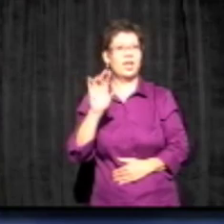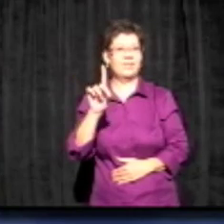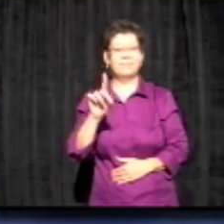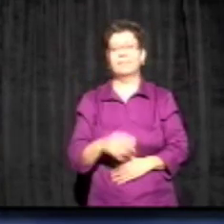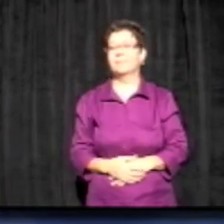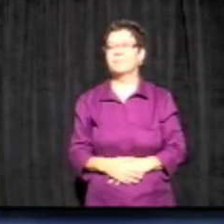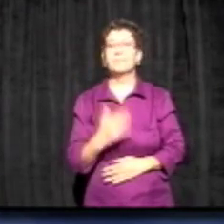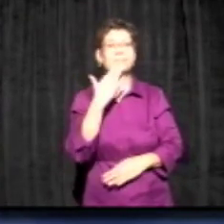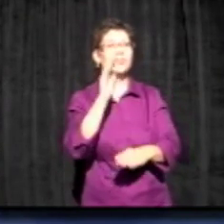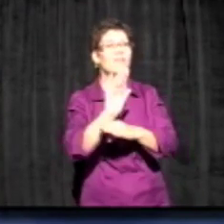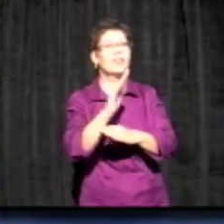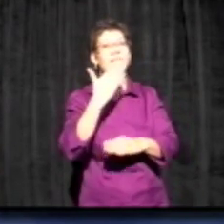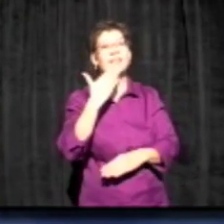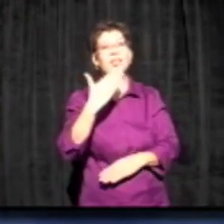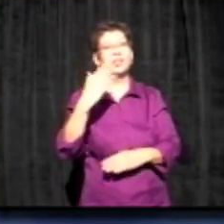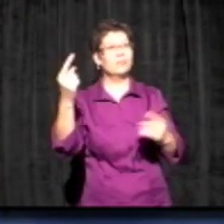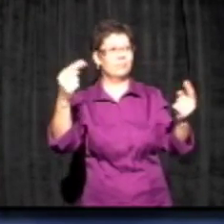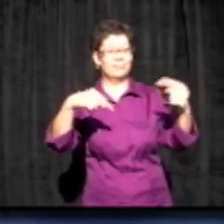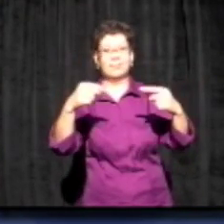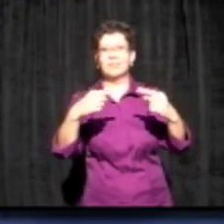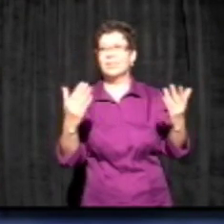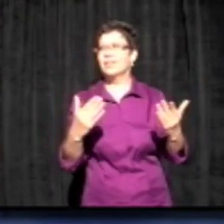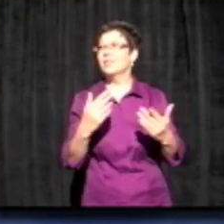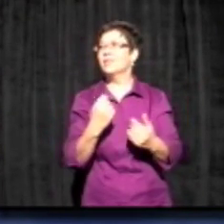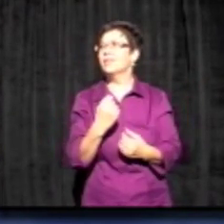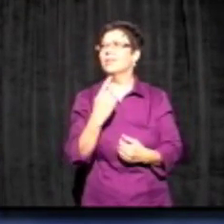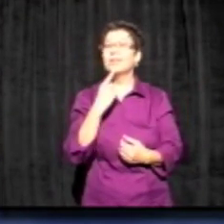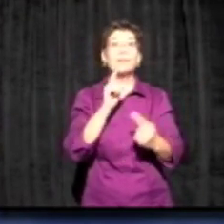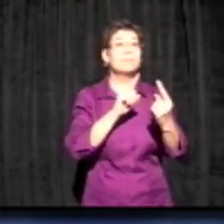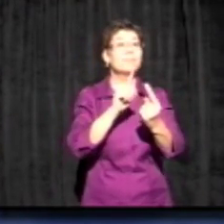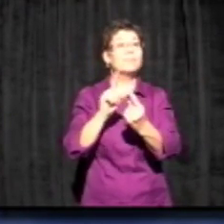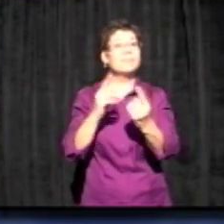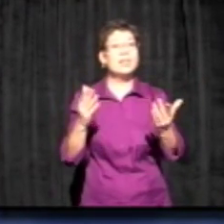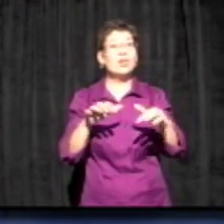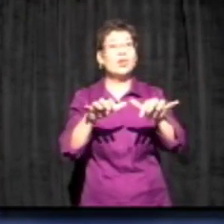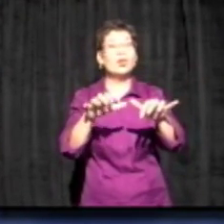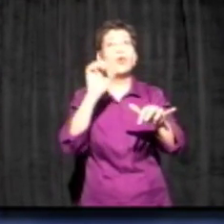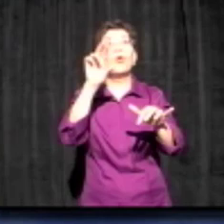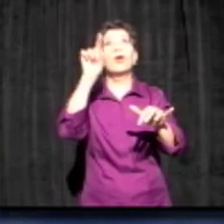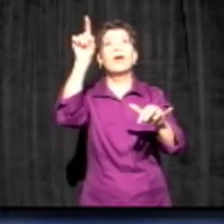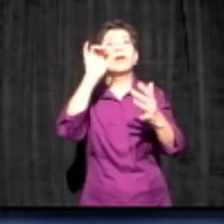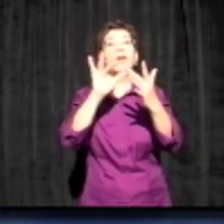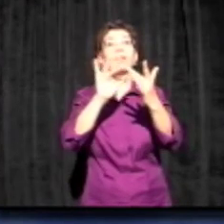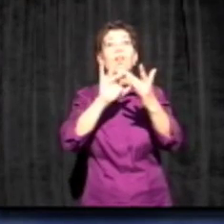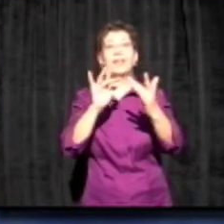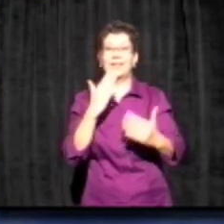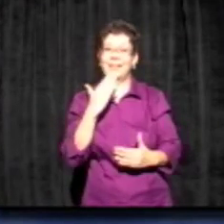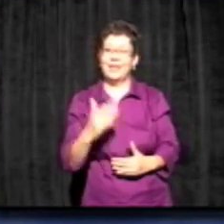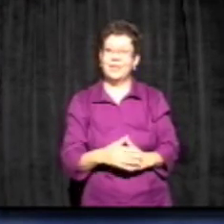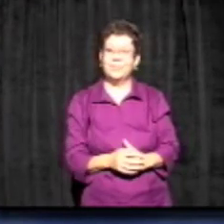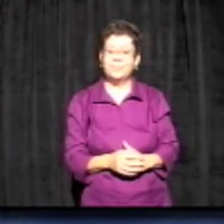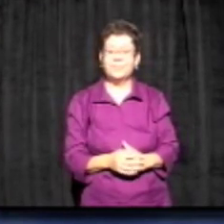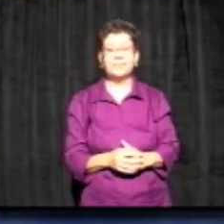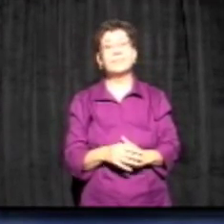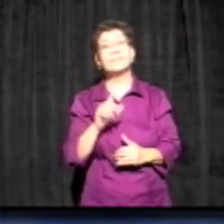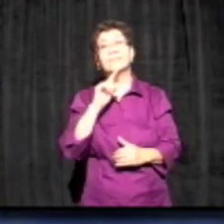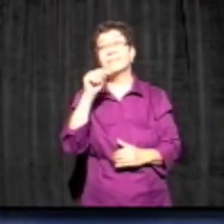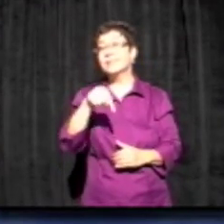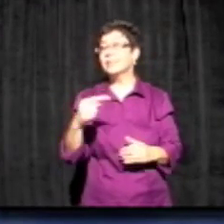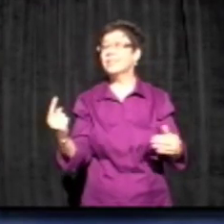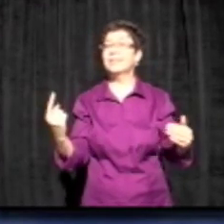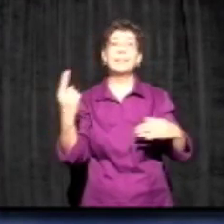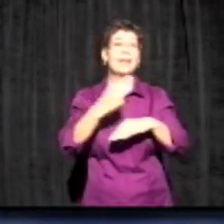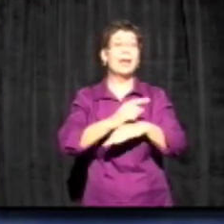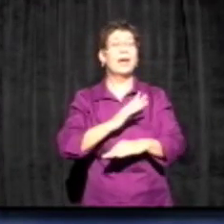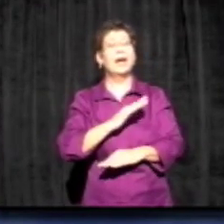Good afternoon, and thank you for joining us today, both in person and on the web. It's really a monumental occasion